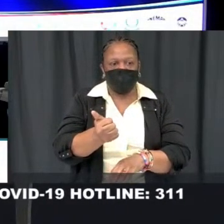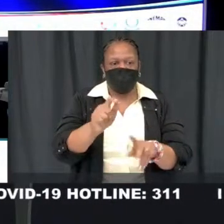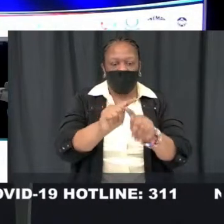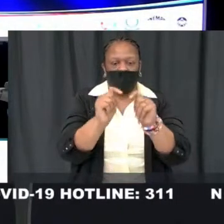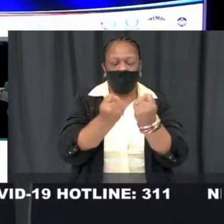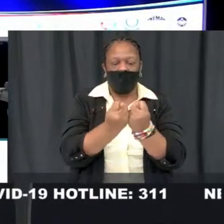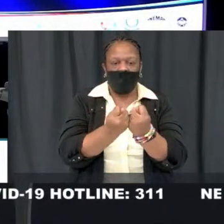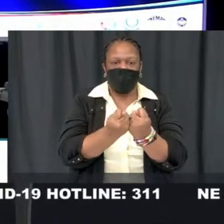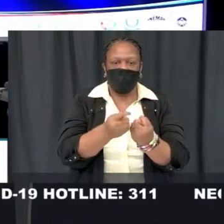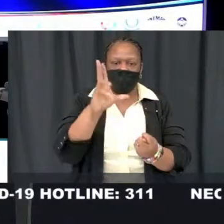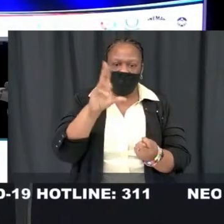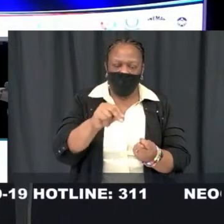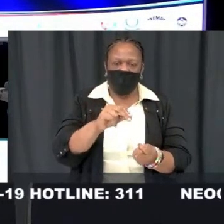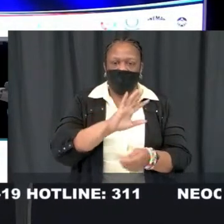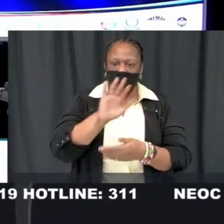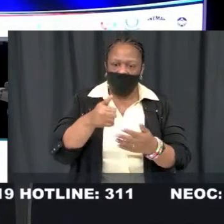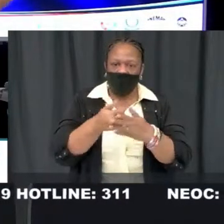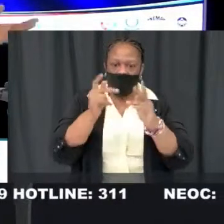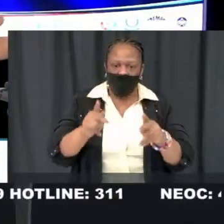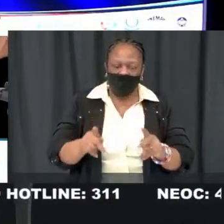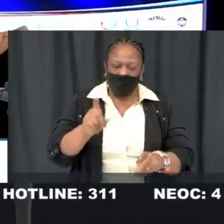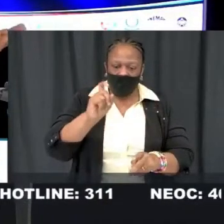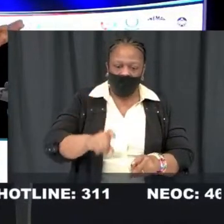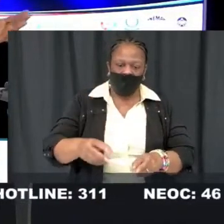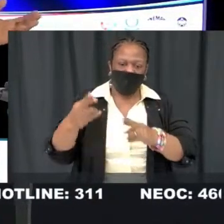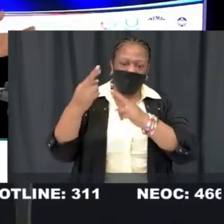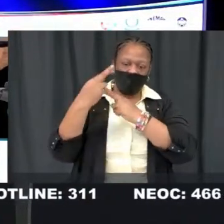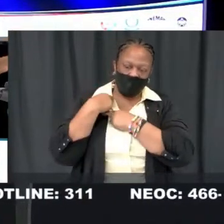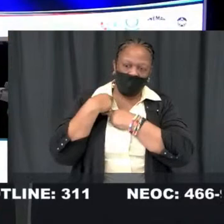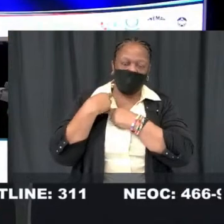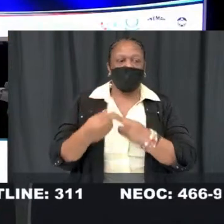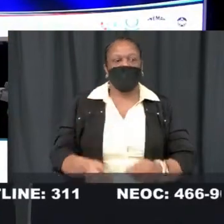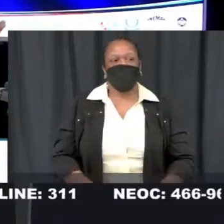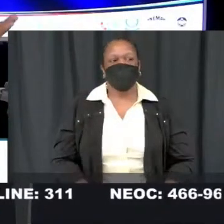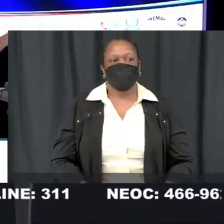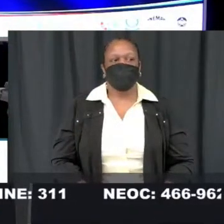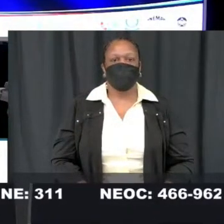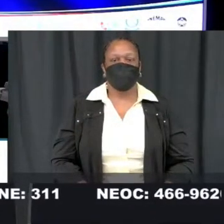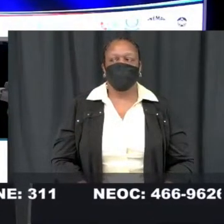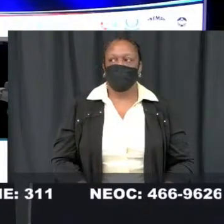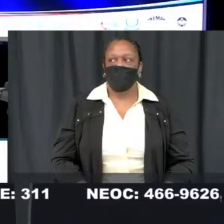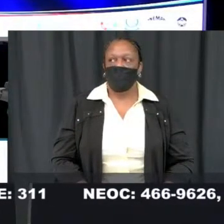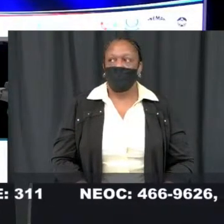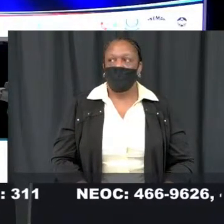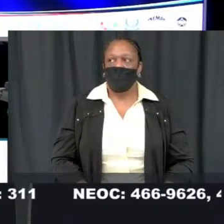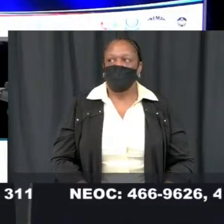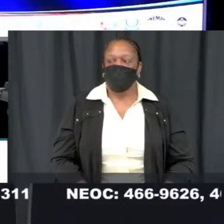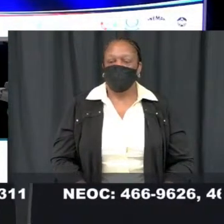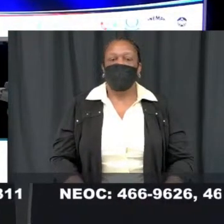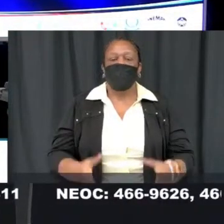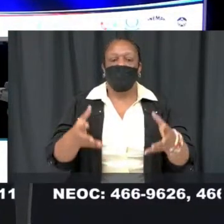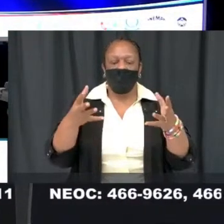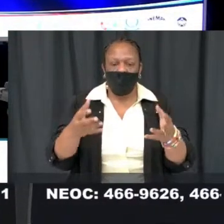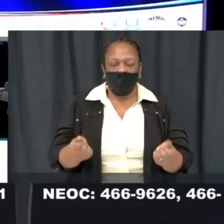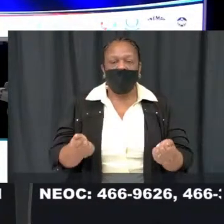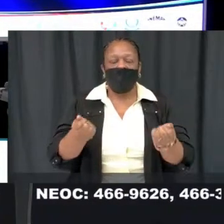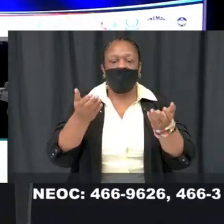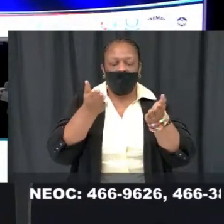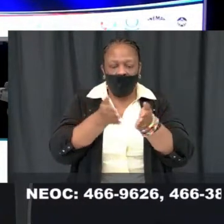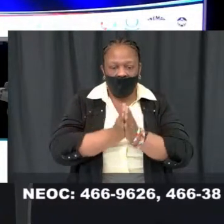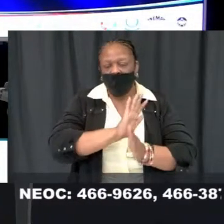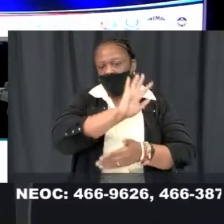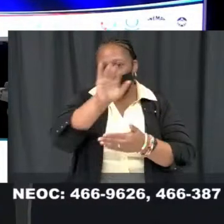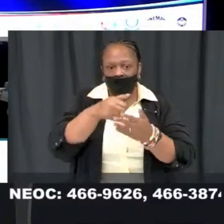I finish here right now, so be it. If you want to make me your target, so be it. But all I am asking for the